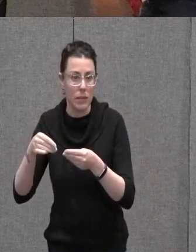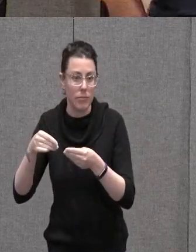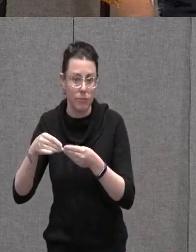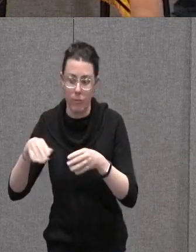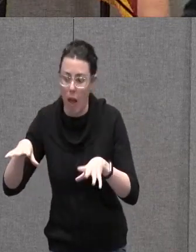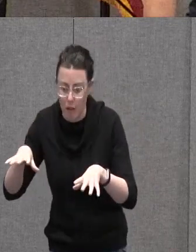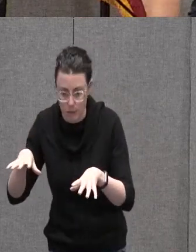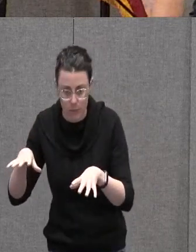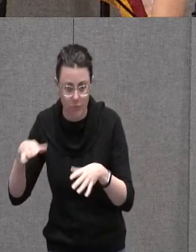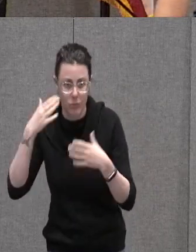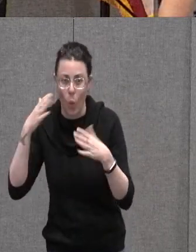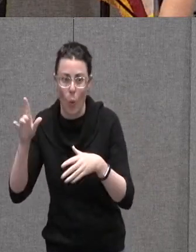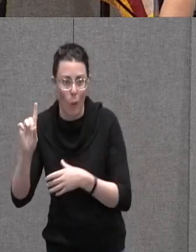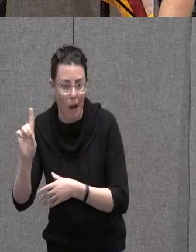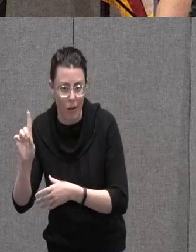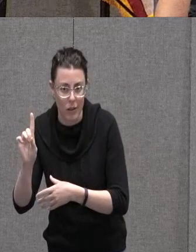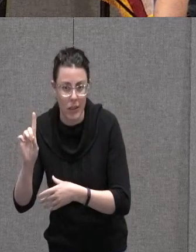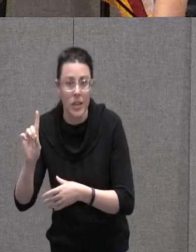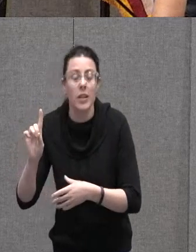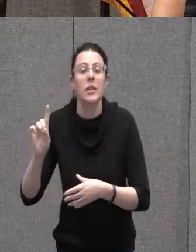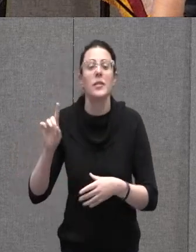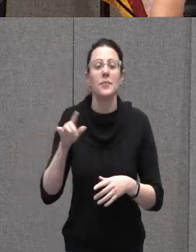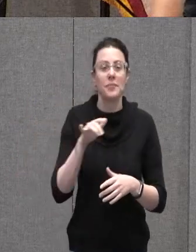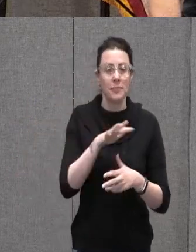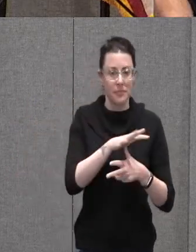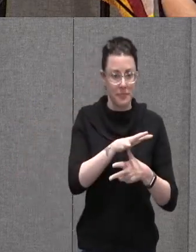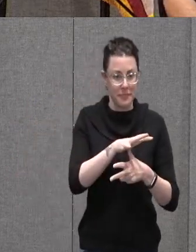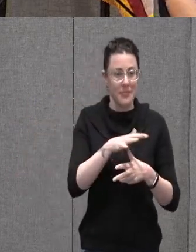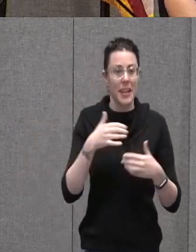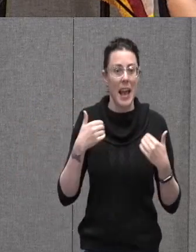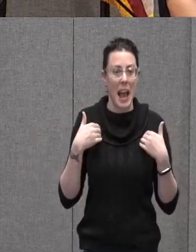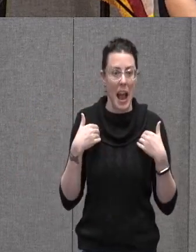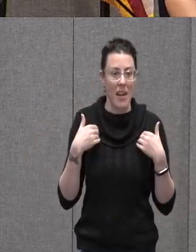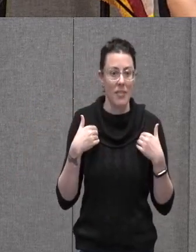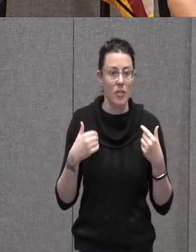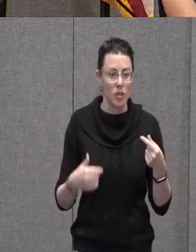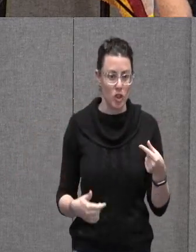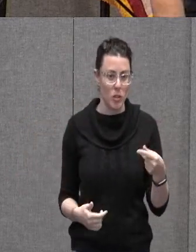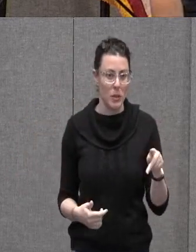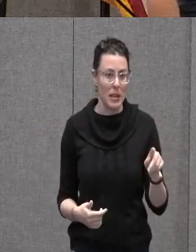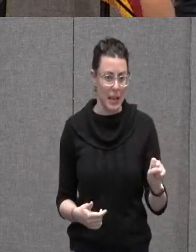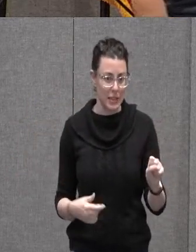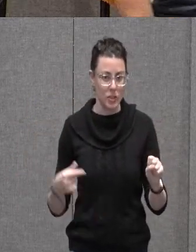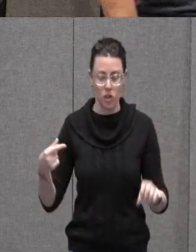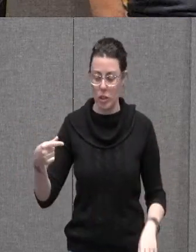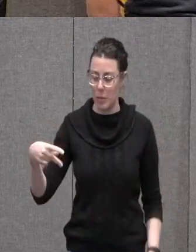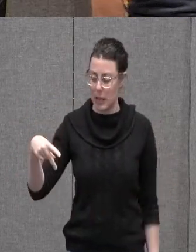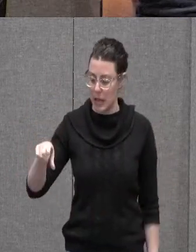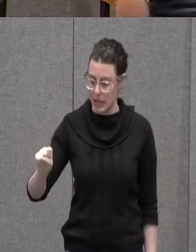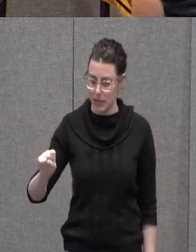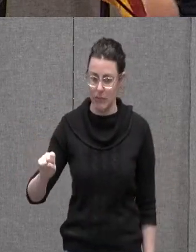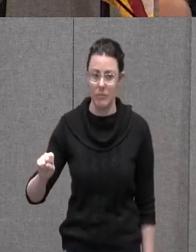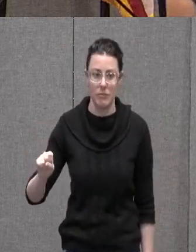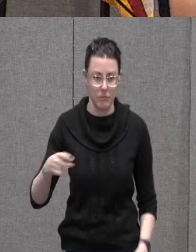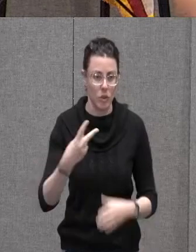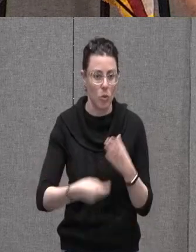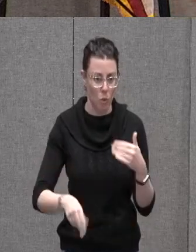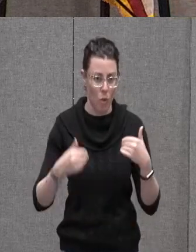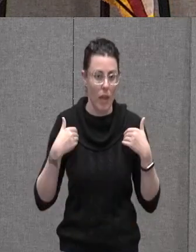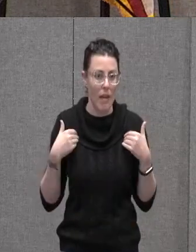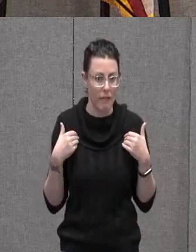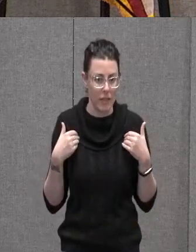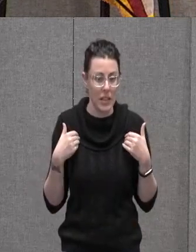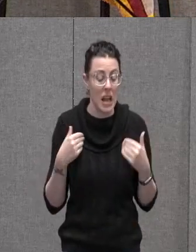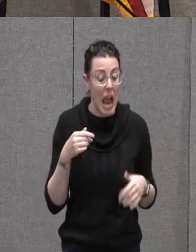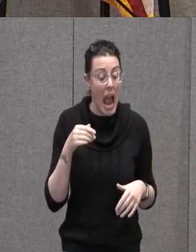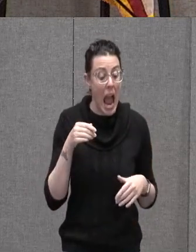a GPS built into the body. And that's how it knows how to come back to you. That's actually something that's very interesting That with is